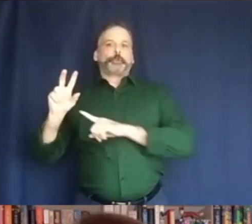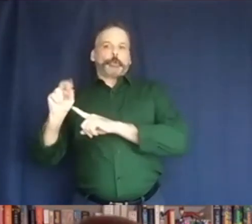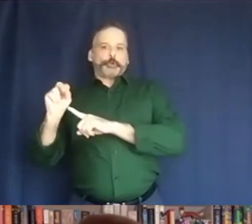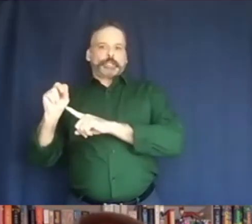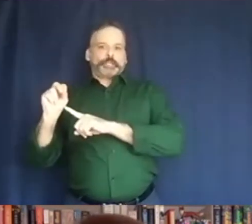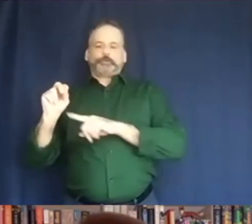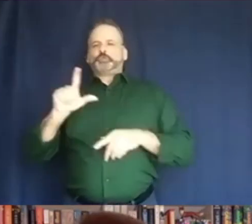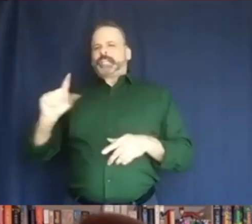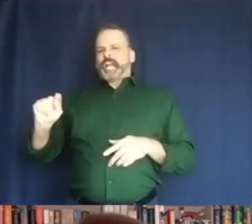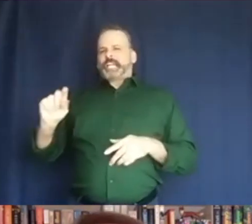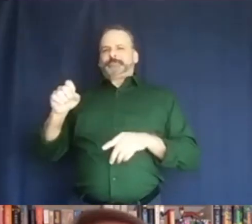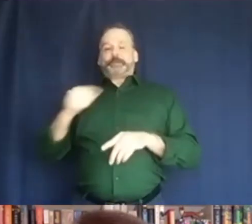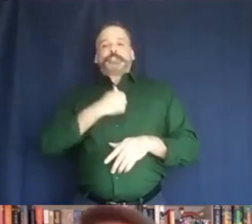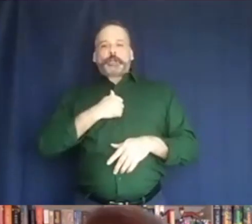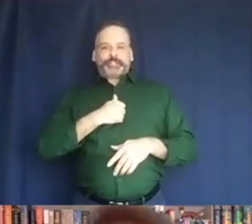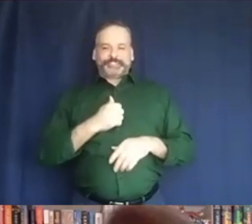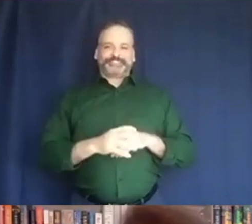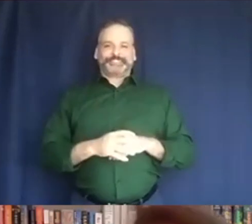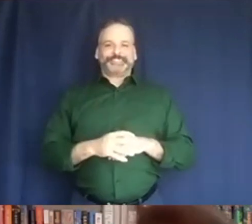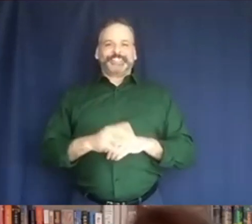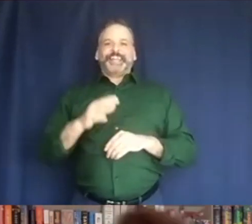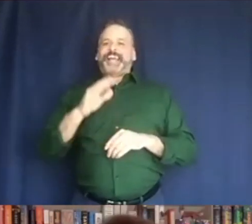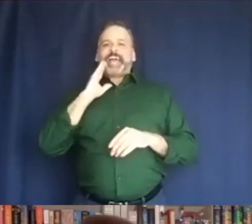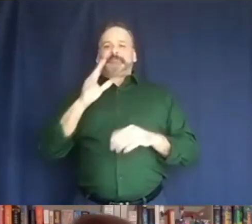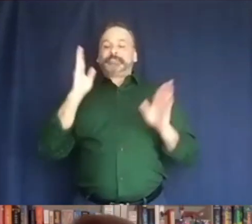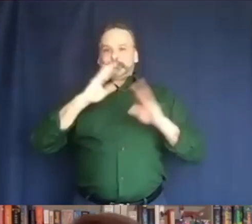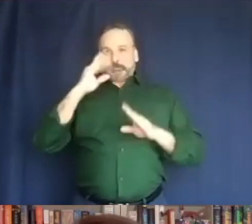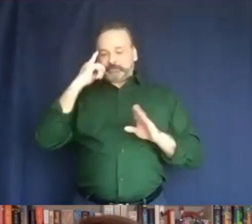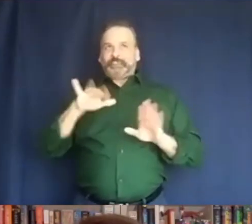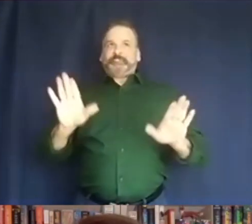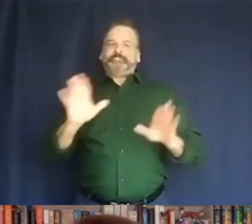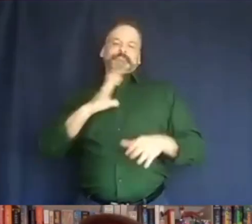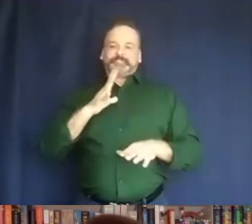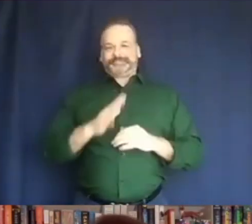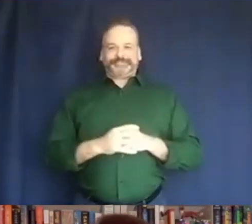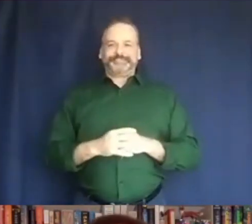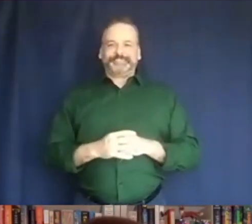29th of September. Sorry. I'm going to get into trouble for that. That's fine.